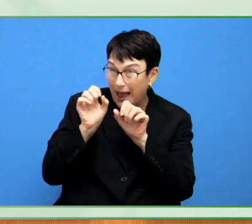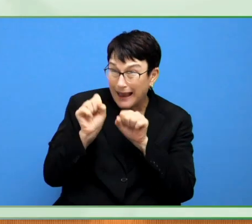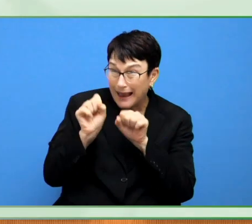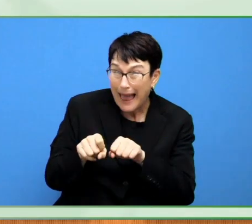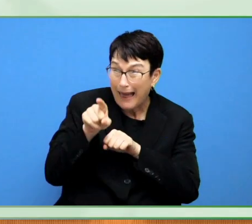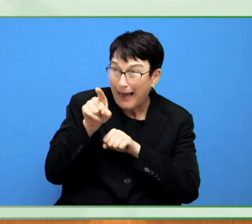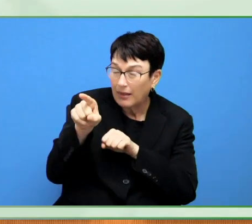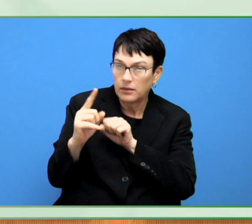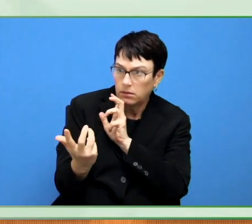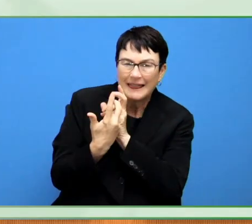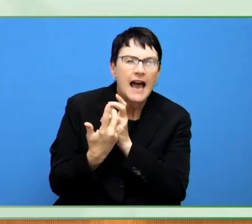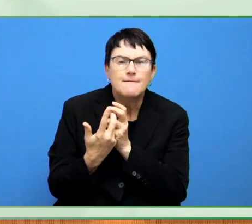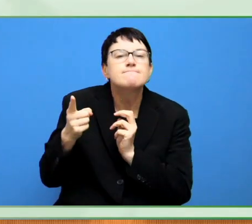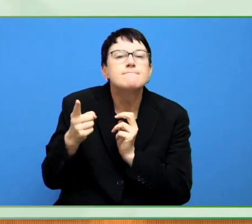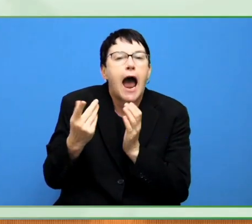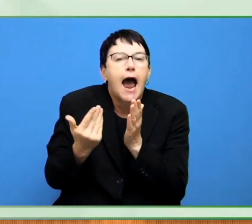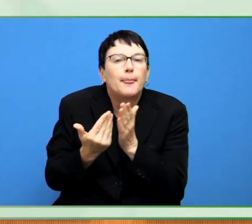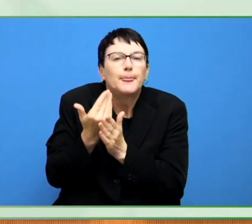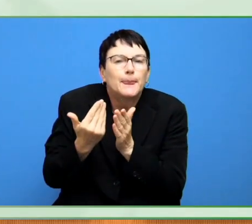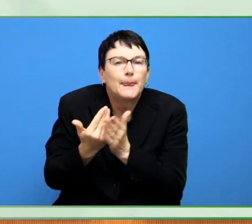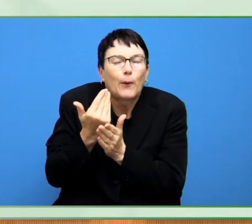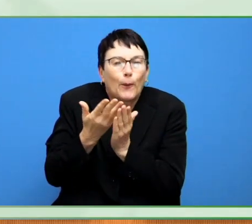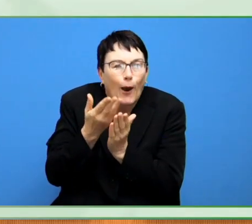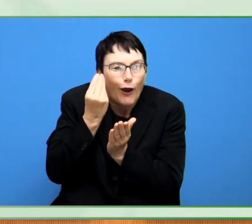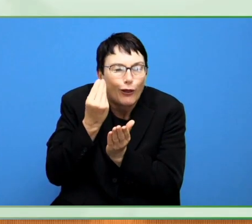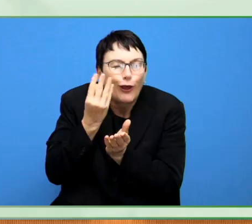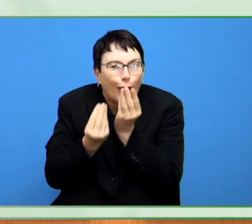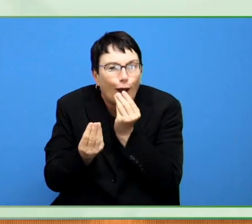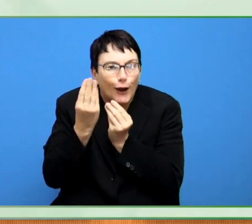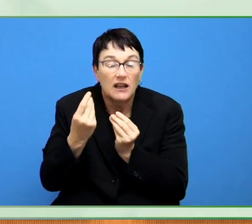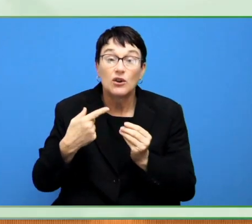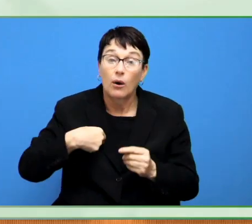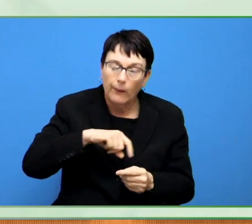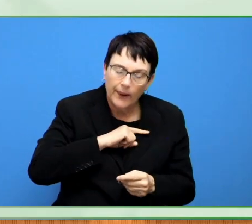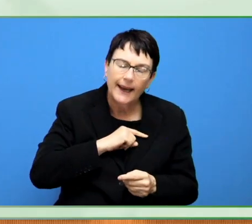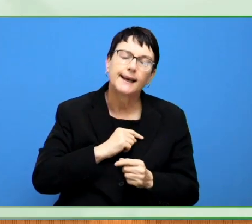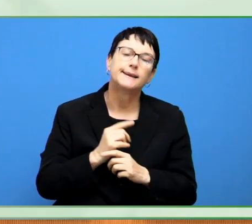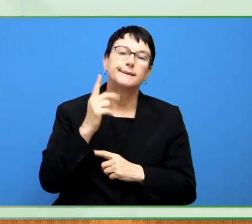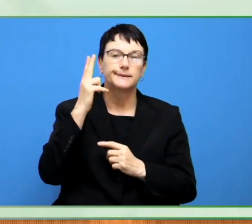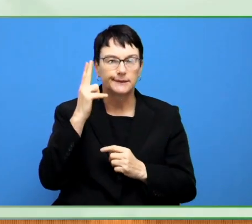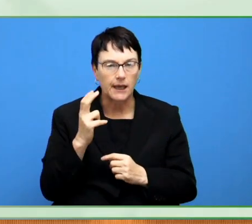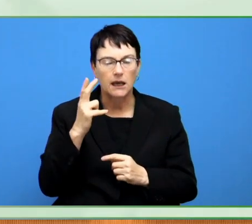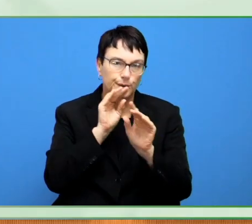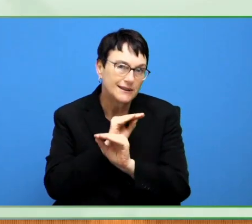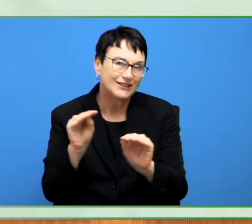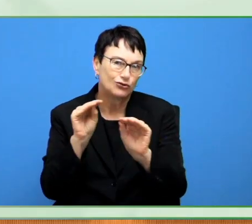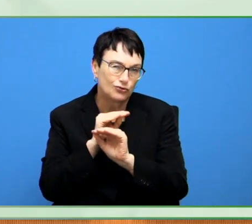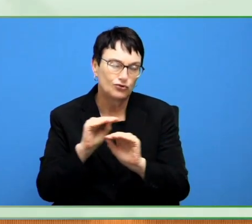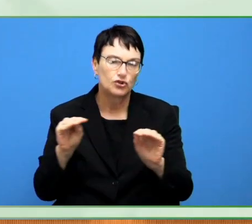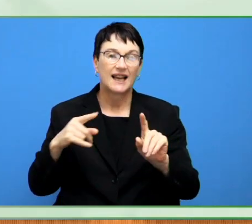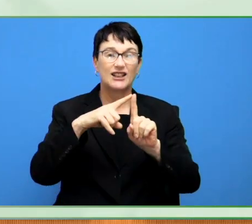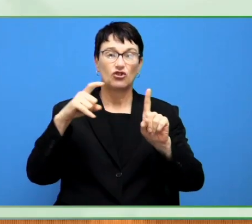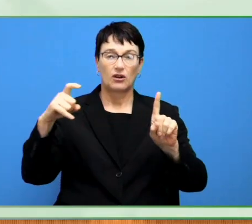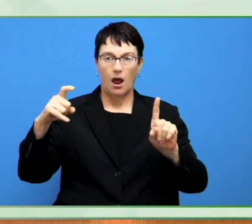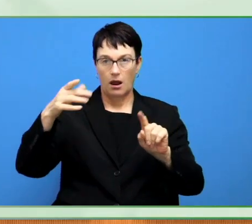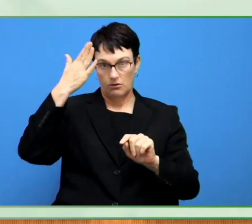we created what we're saying the digital knowledge badge. So I do not need to show that I have years of